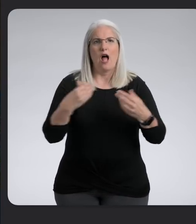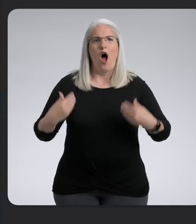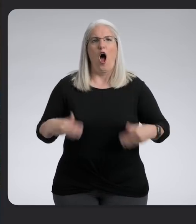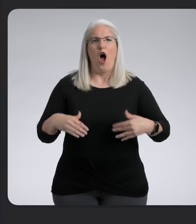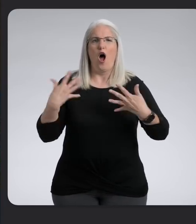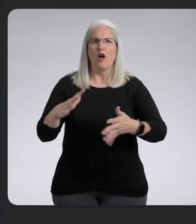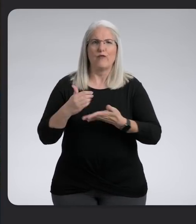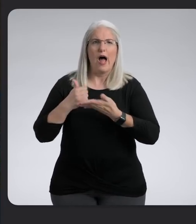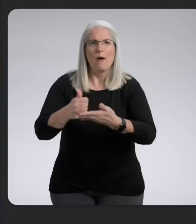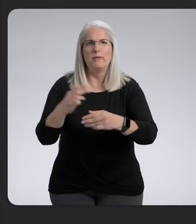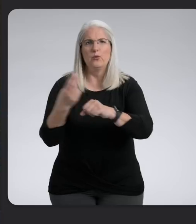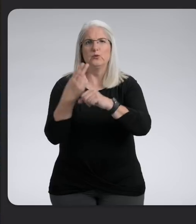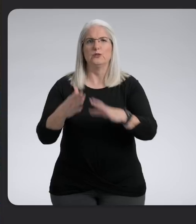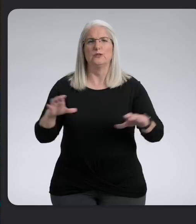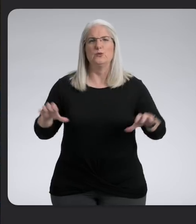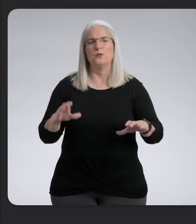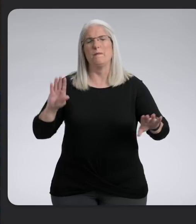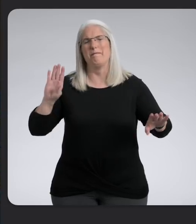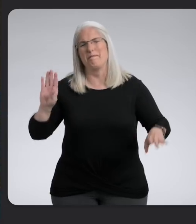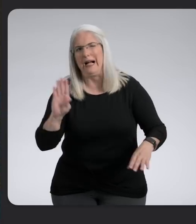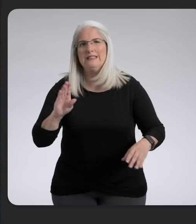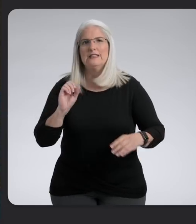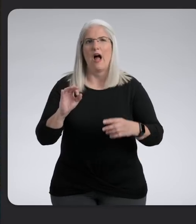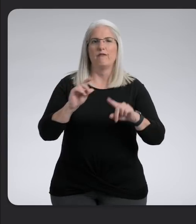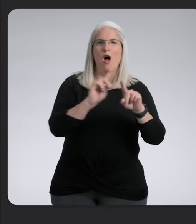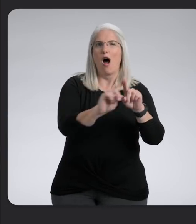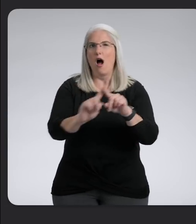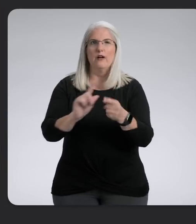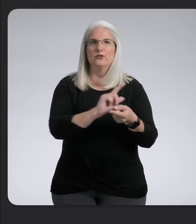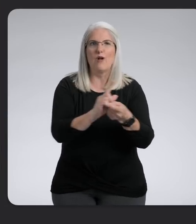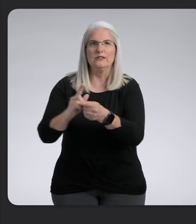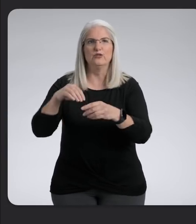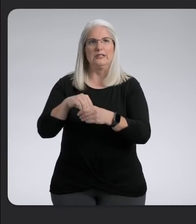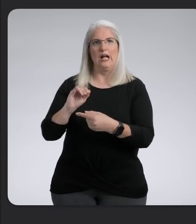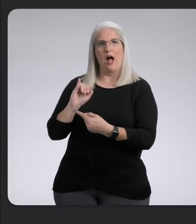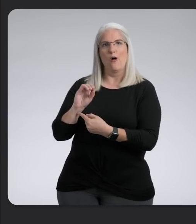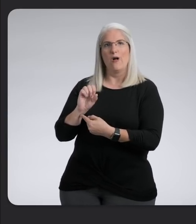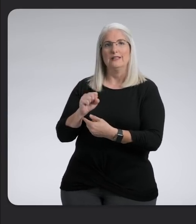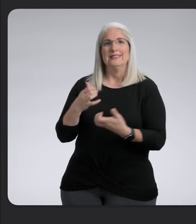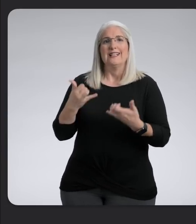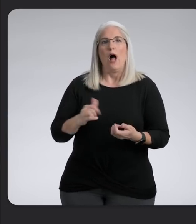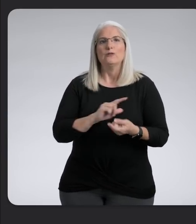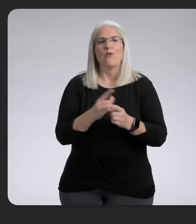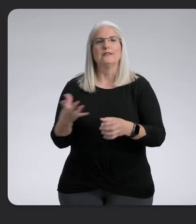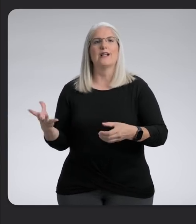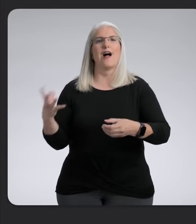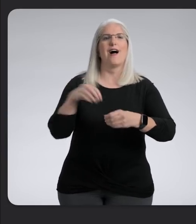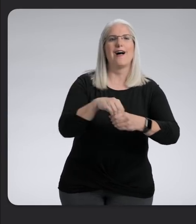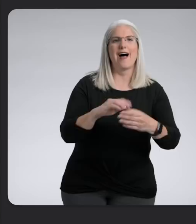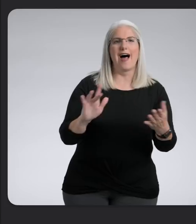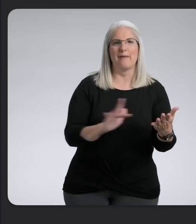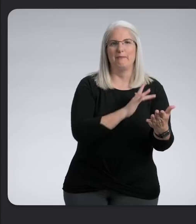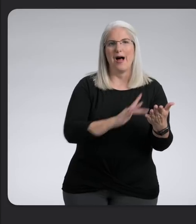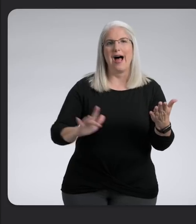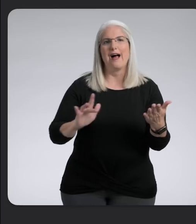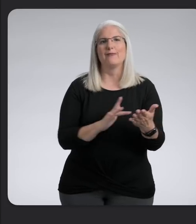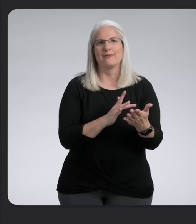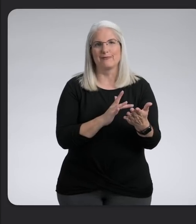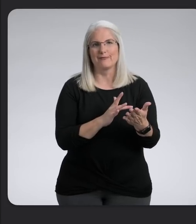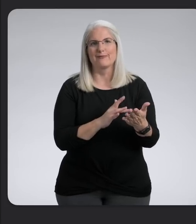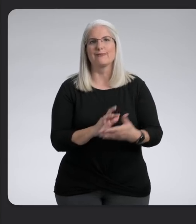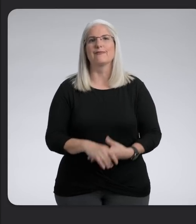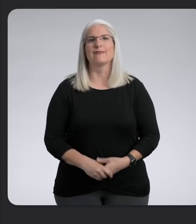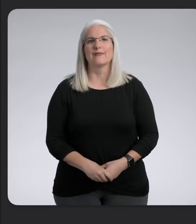of translations on iOS. So we're excited to bring Translate to iPad, with experiences that leverage iPad's